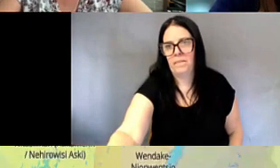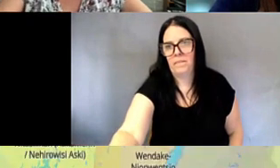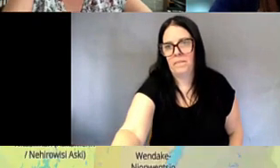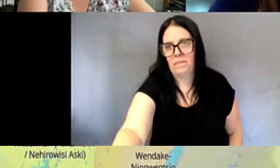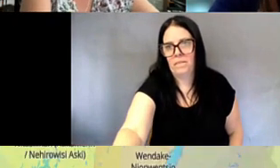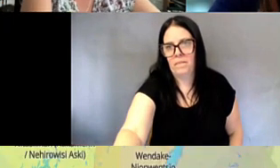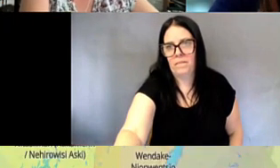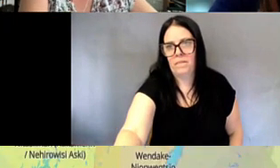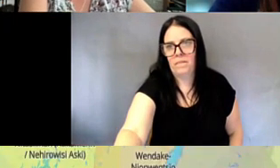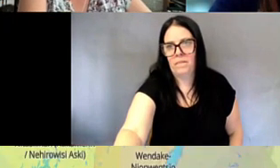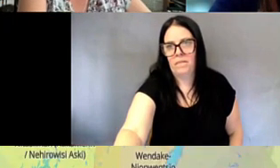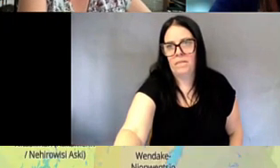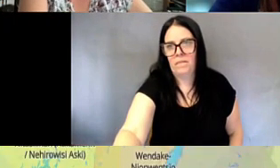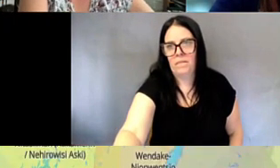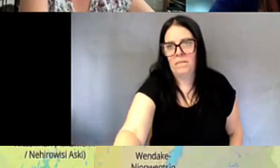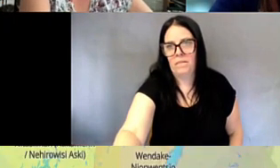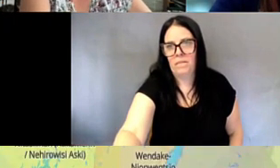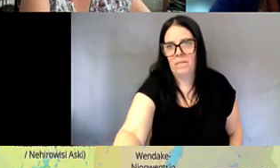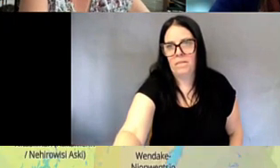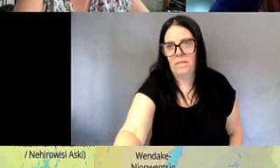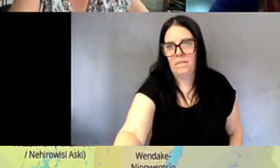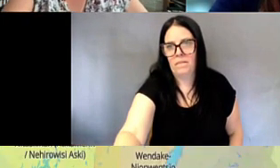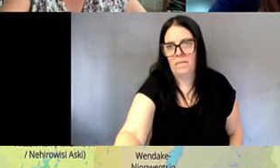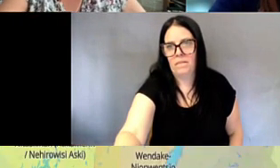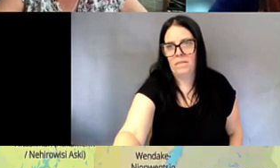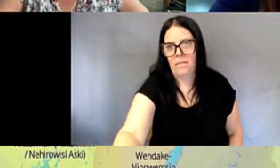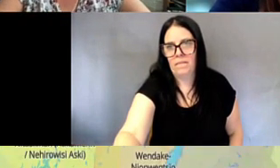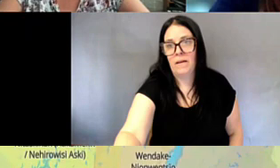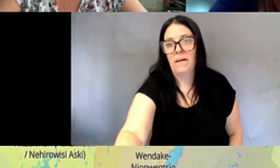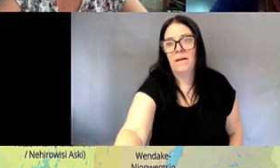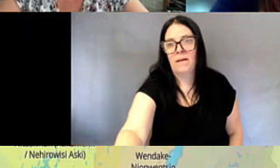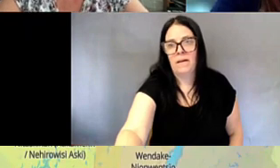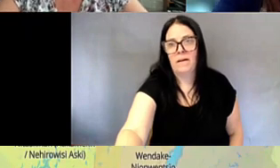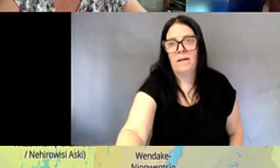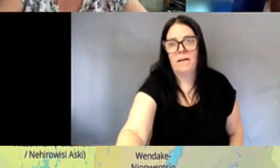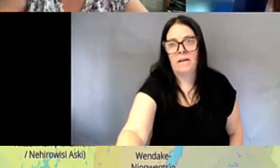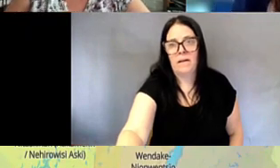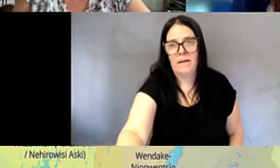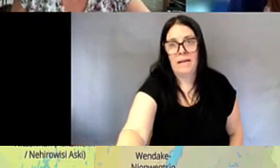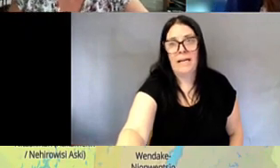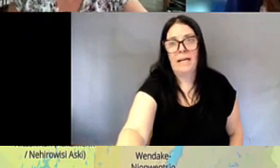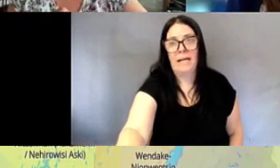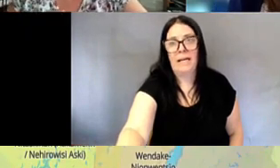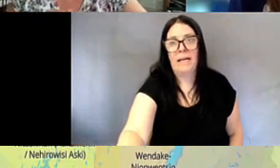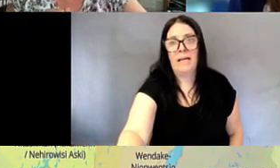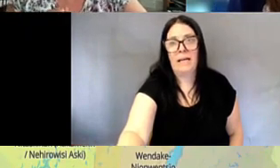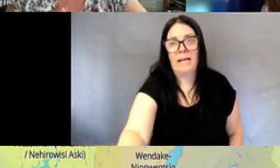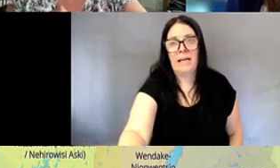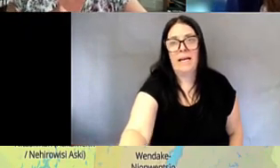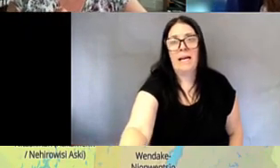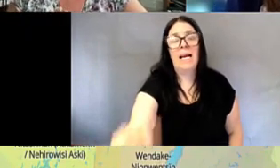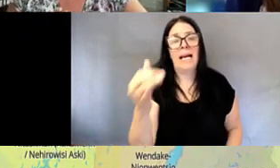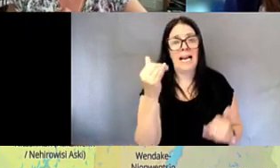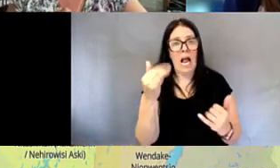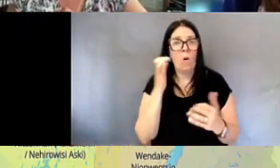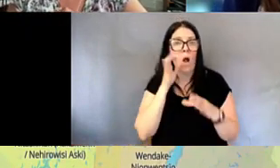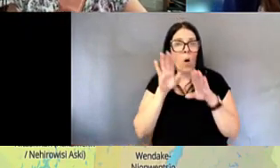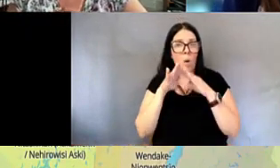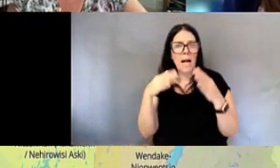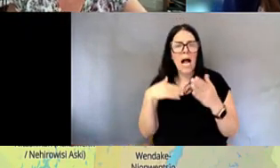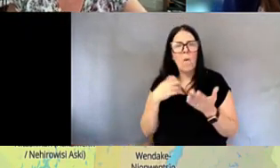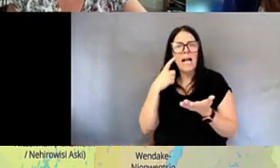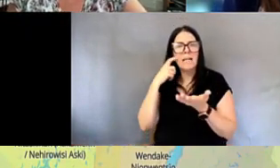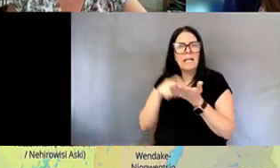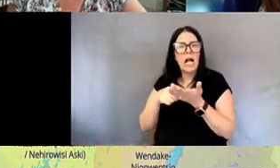Now it's time to welcome everyone again and begin with acknowledging the Indigenous peoples of all the lands that